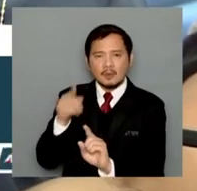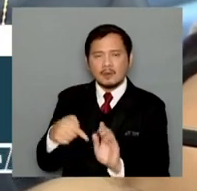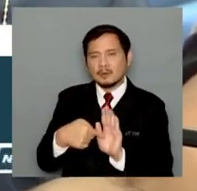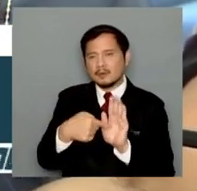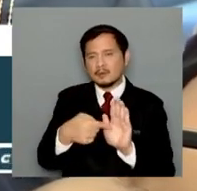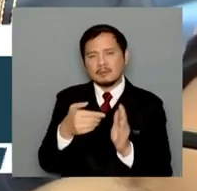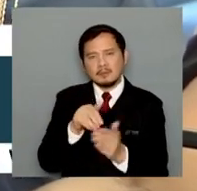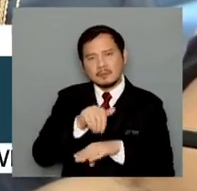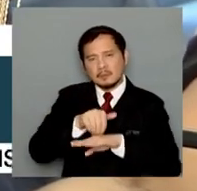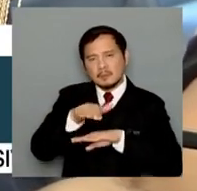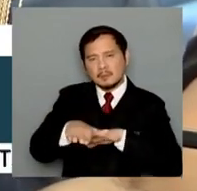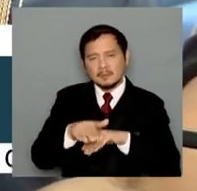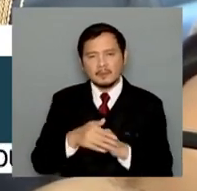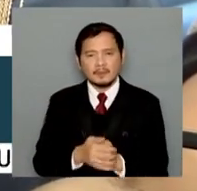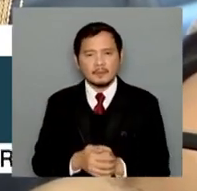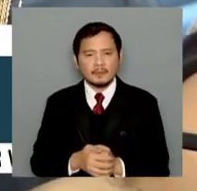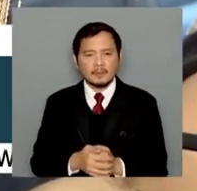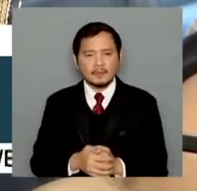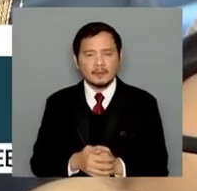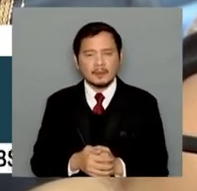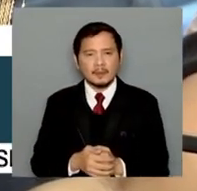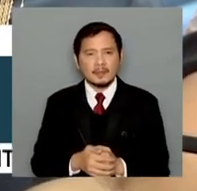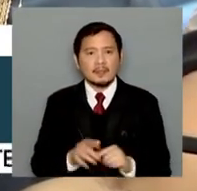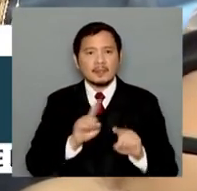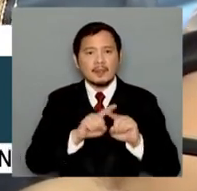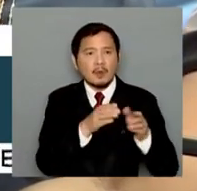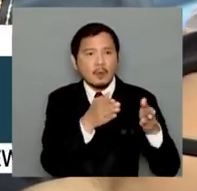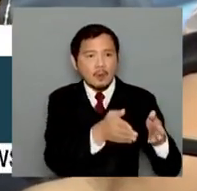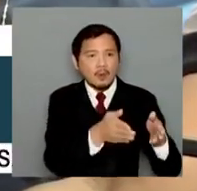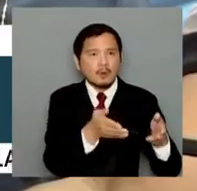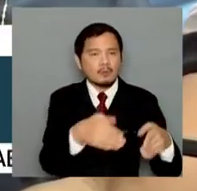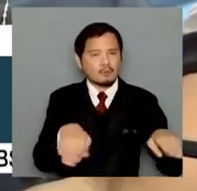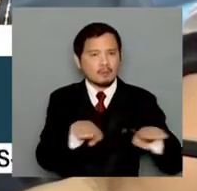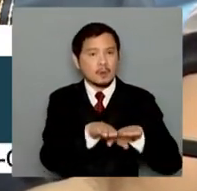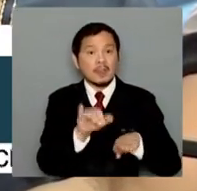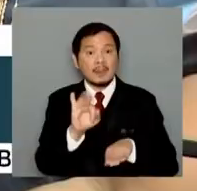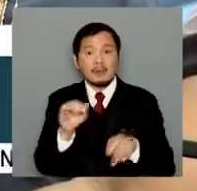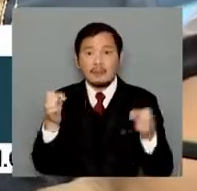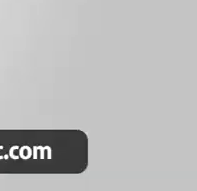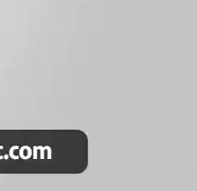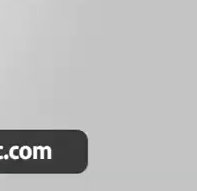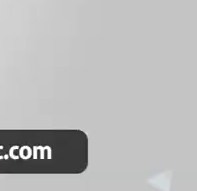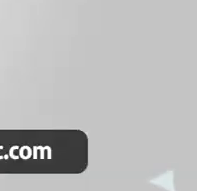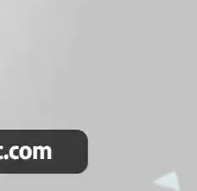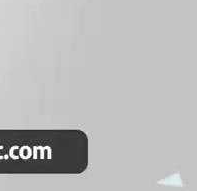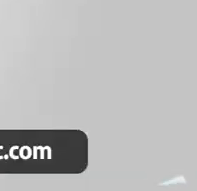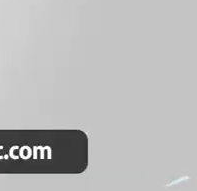Nag-implement tayo ng closure dyan kapag merong malalaking event ang Pangulo natin.